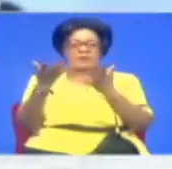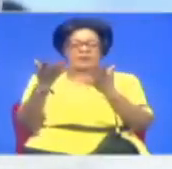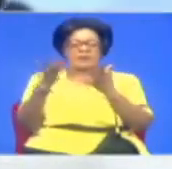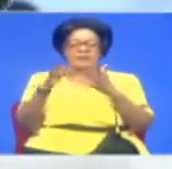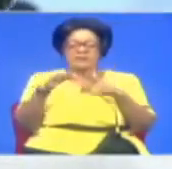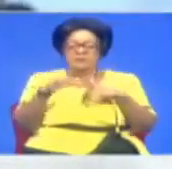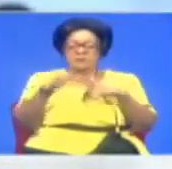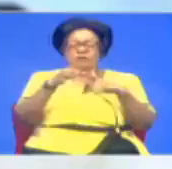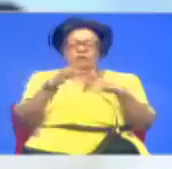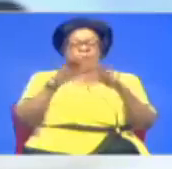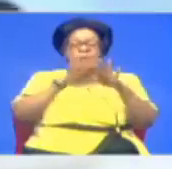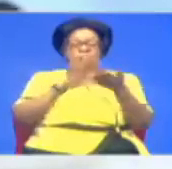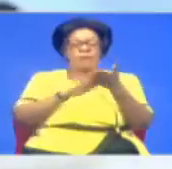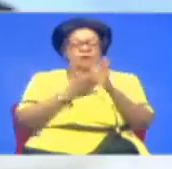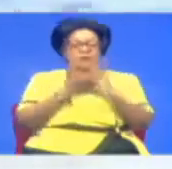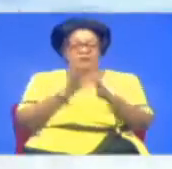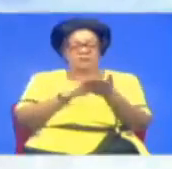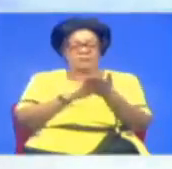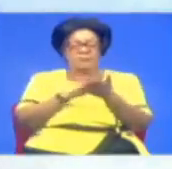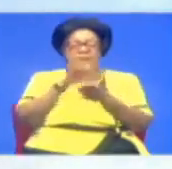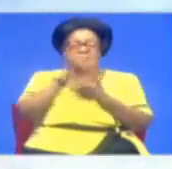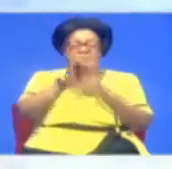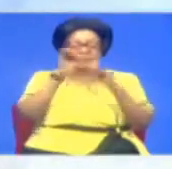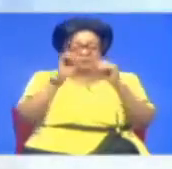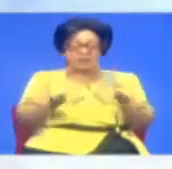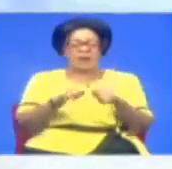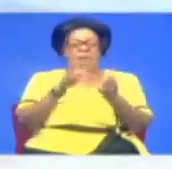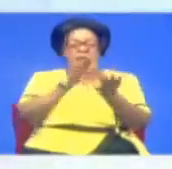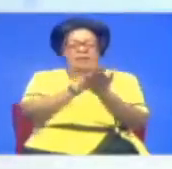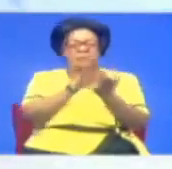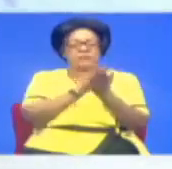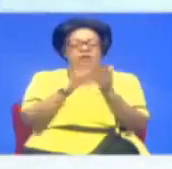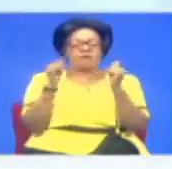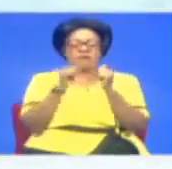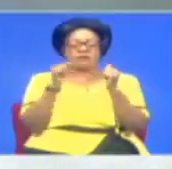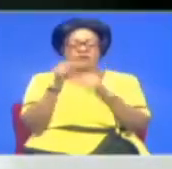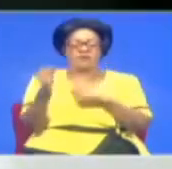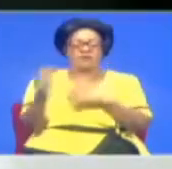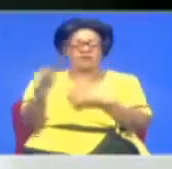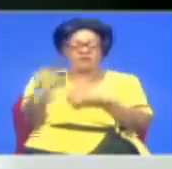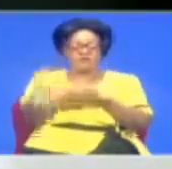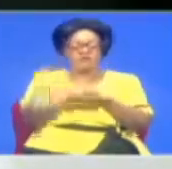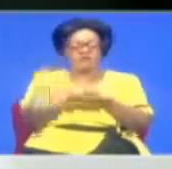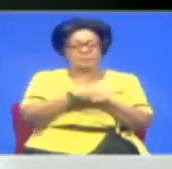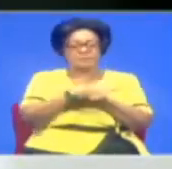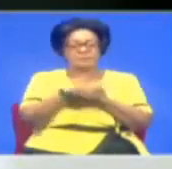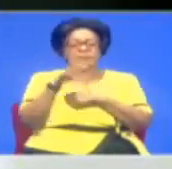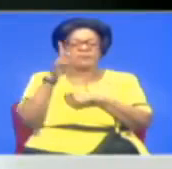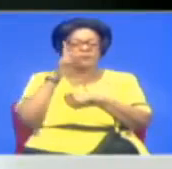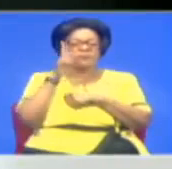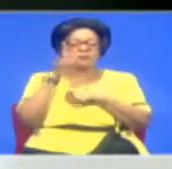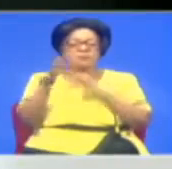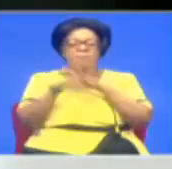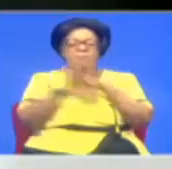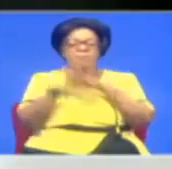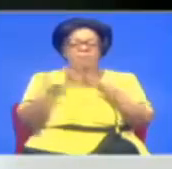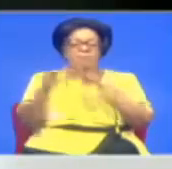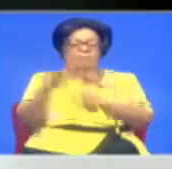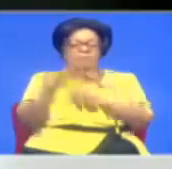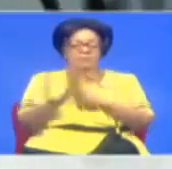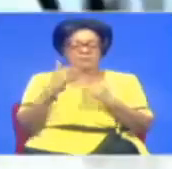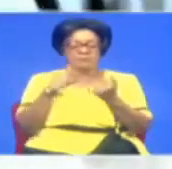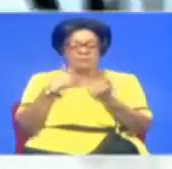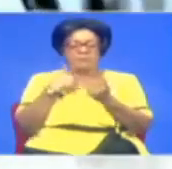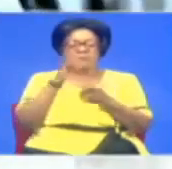dry ice. The vaccine can be stored in a fridge for 5 days. Through a tweet, British Prime Minister Boris Johnson hailed the